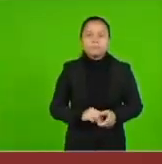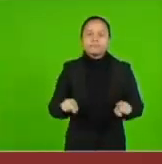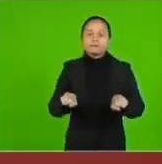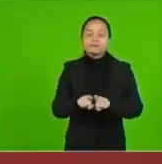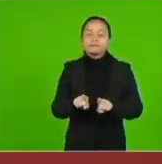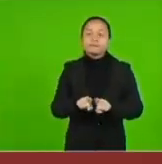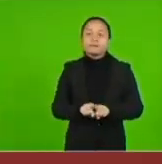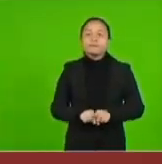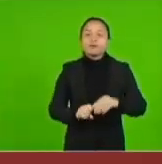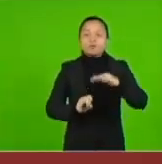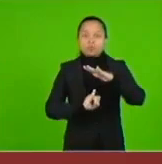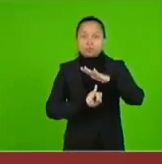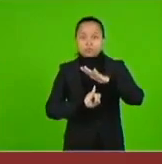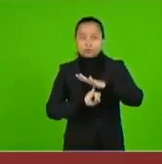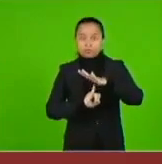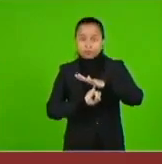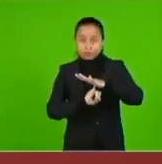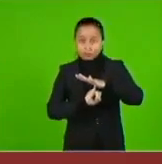The Biblical